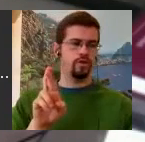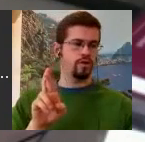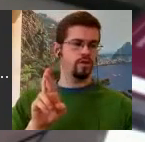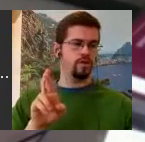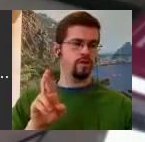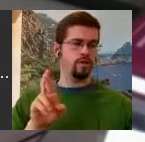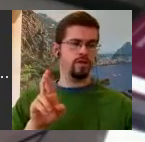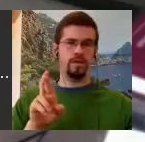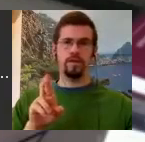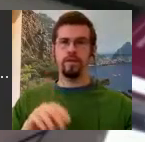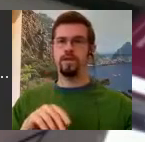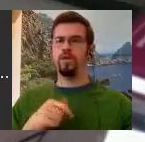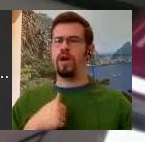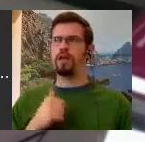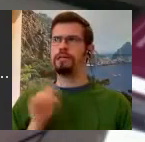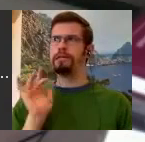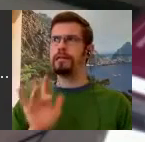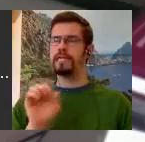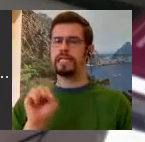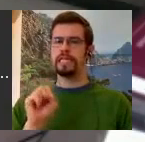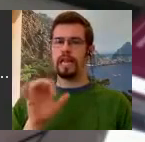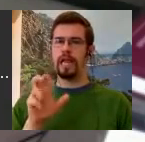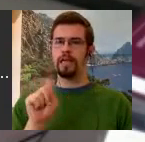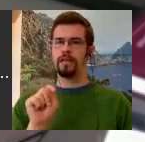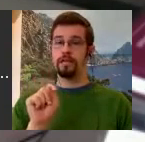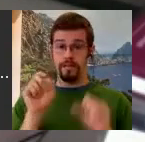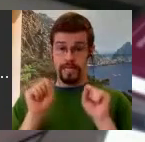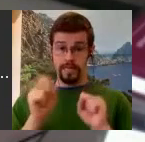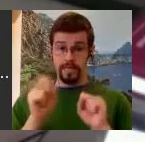do? Can you see it?